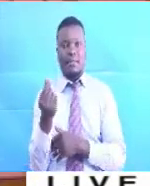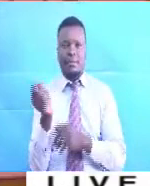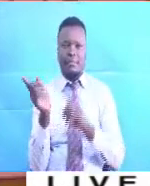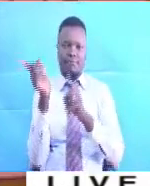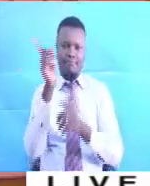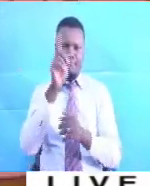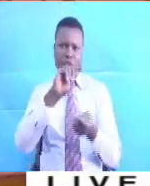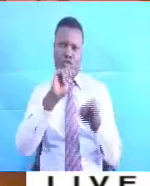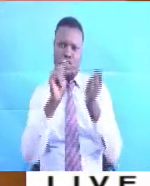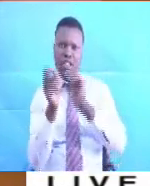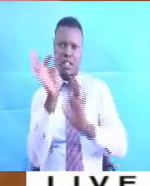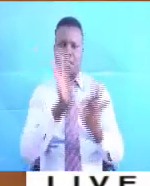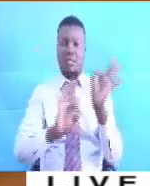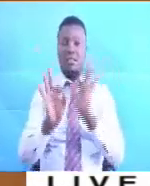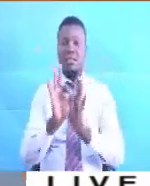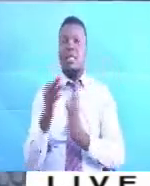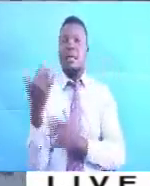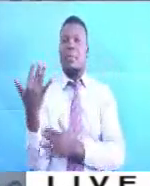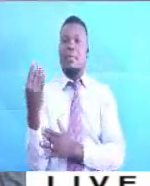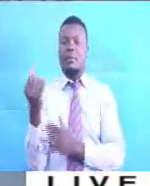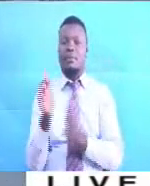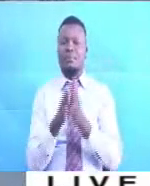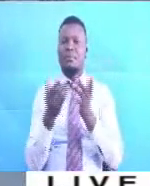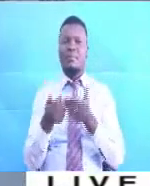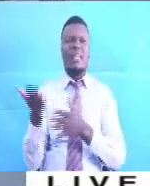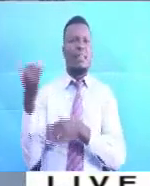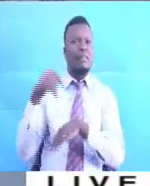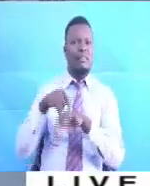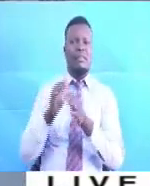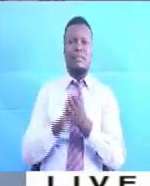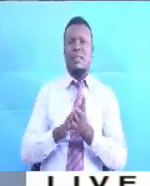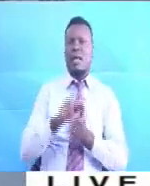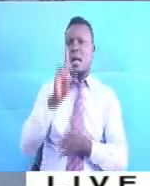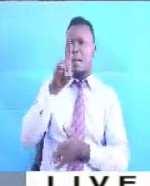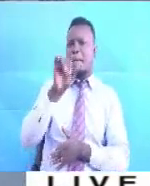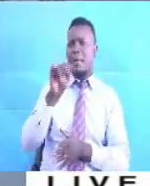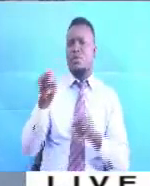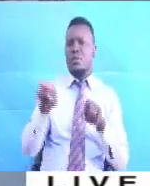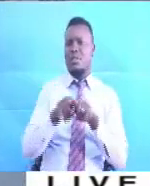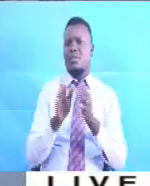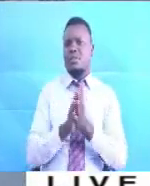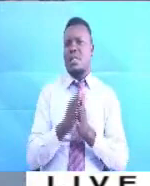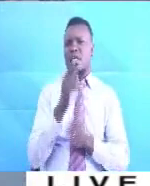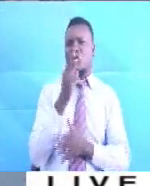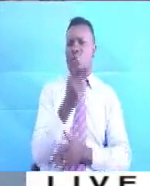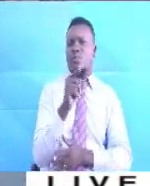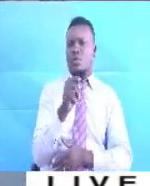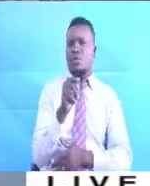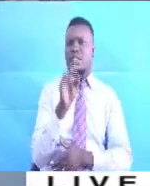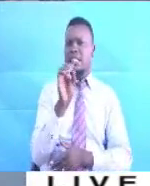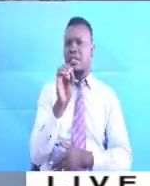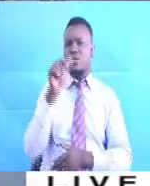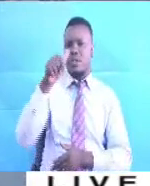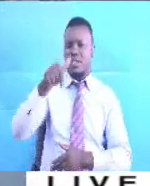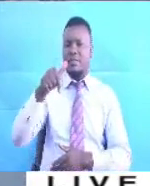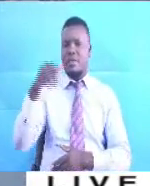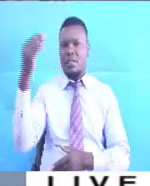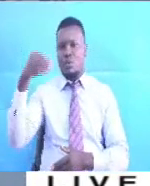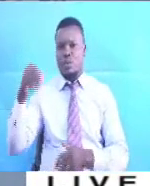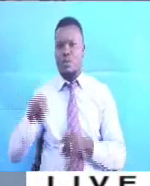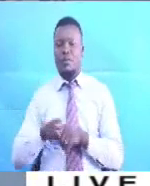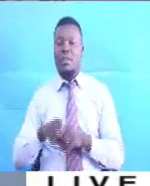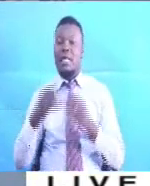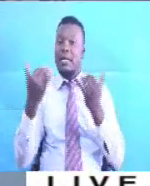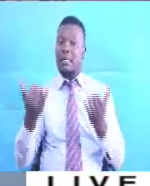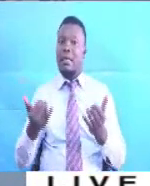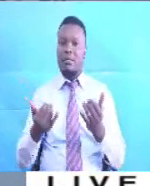bill, the 1,000 peso note, is worth just $2.70 on the alternative markets. Writing